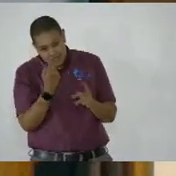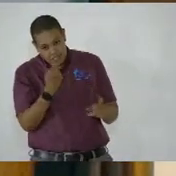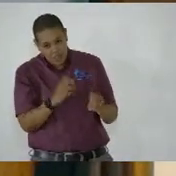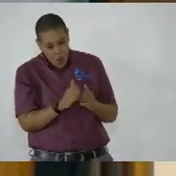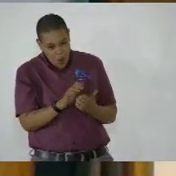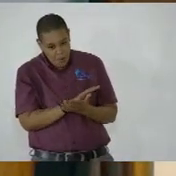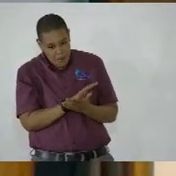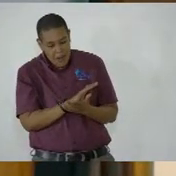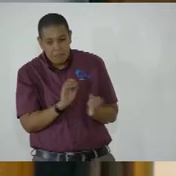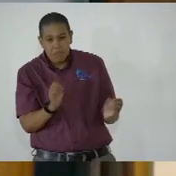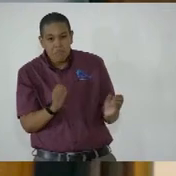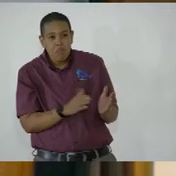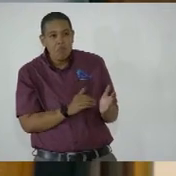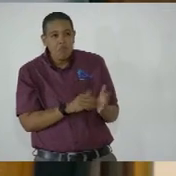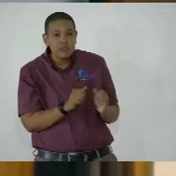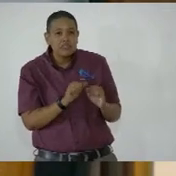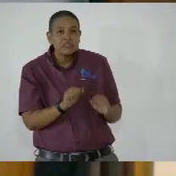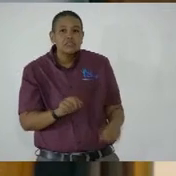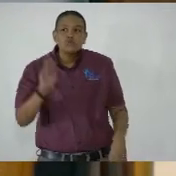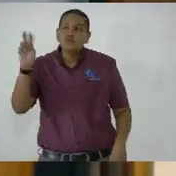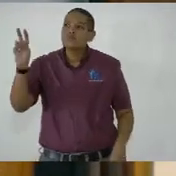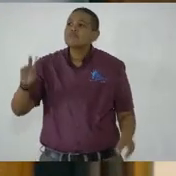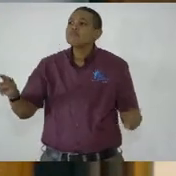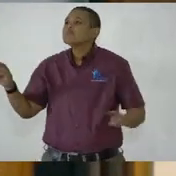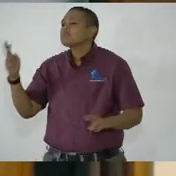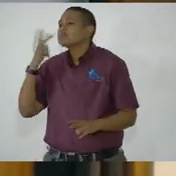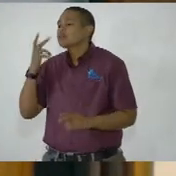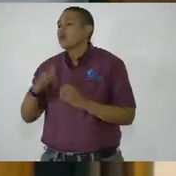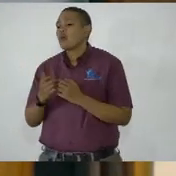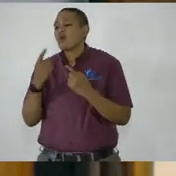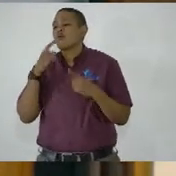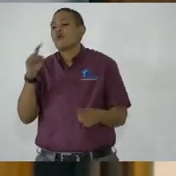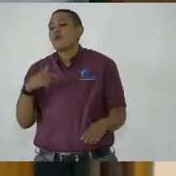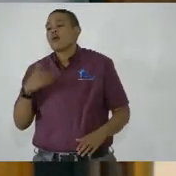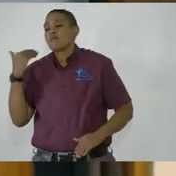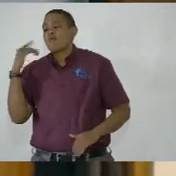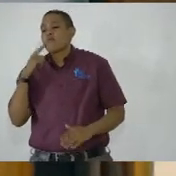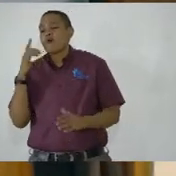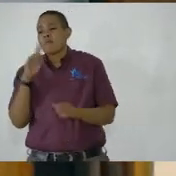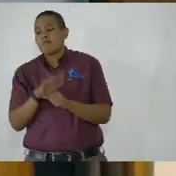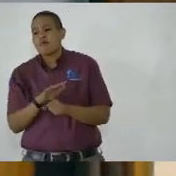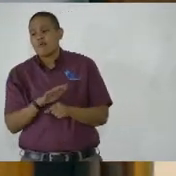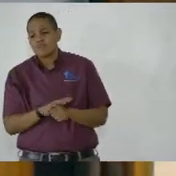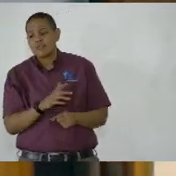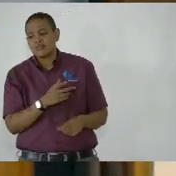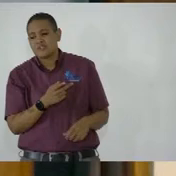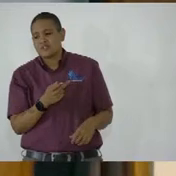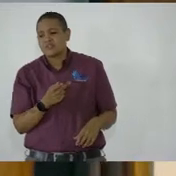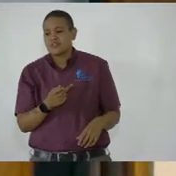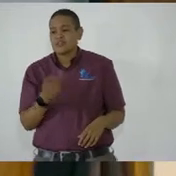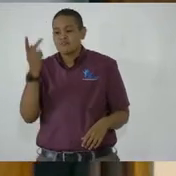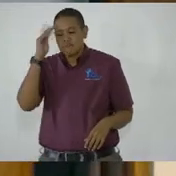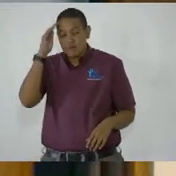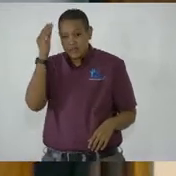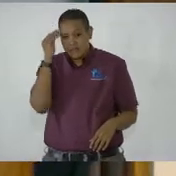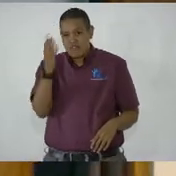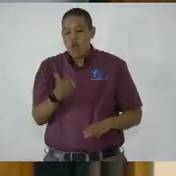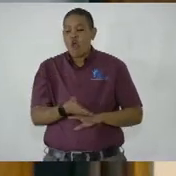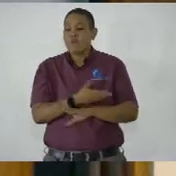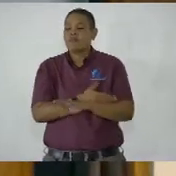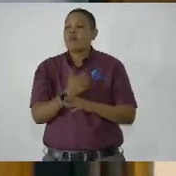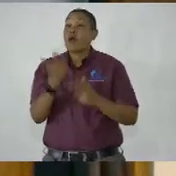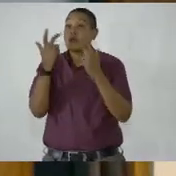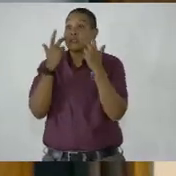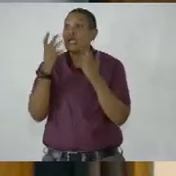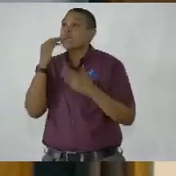paperless system works. And we're hoping, they have promised, and I will bring you, Prime Minister, up to date. They want us to see